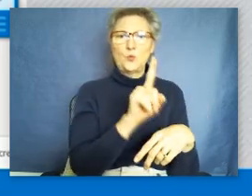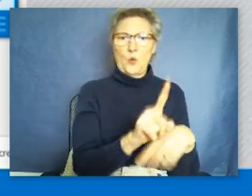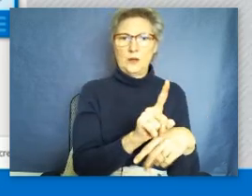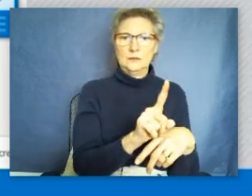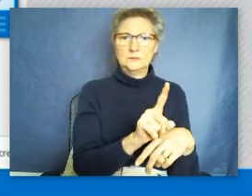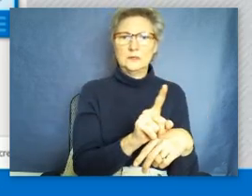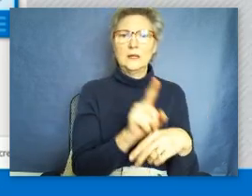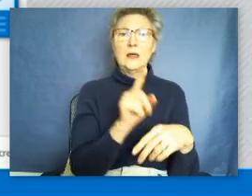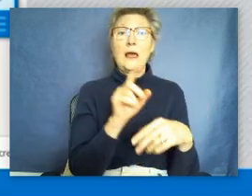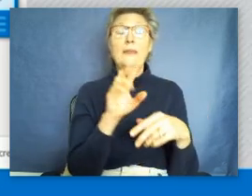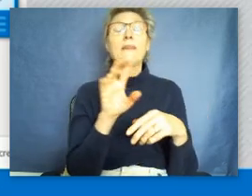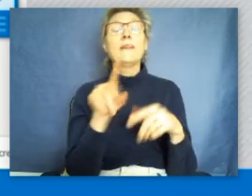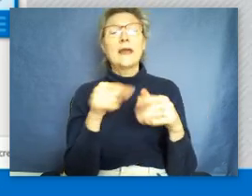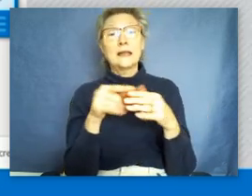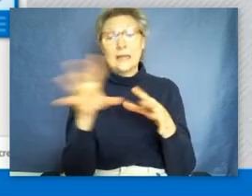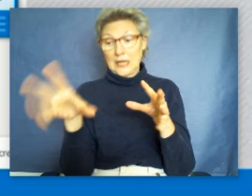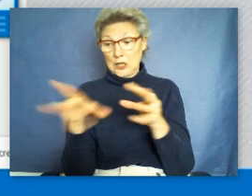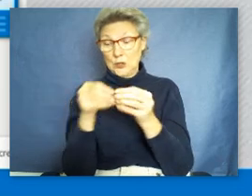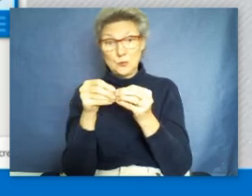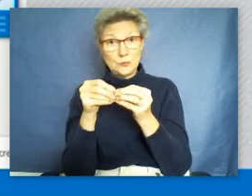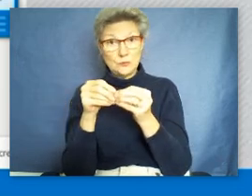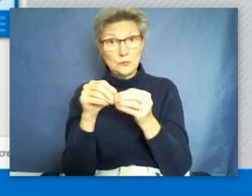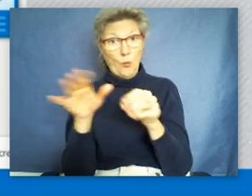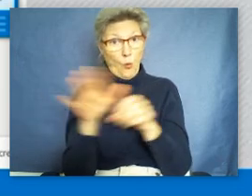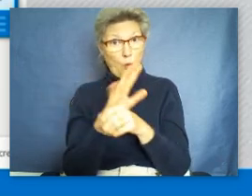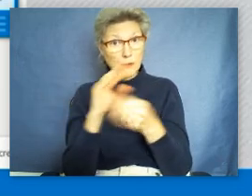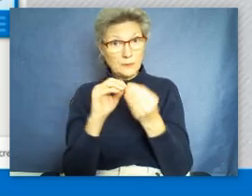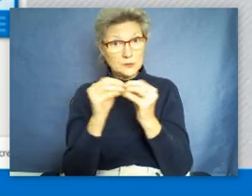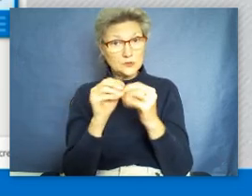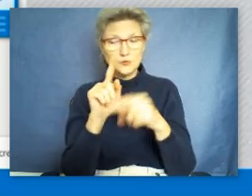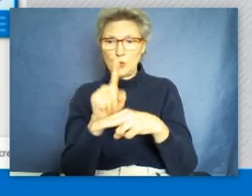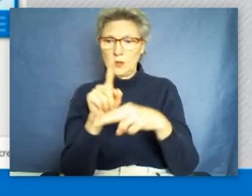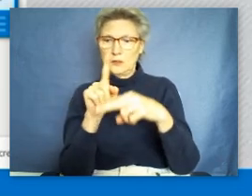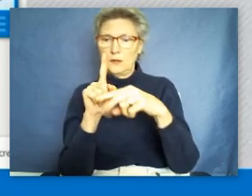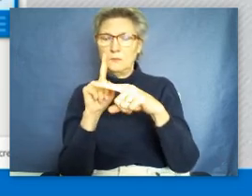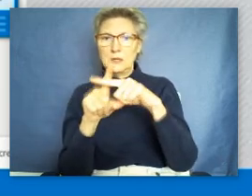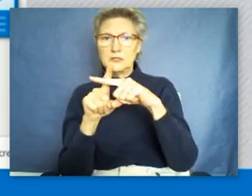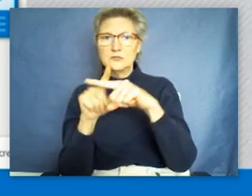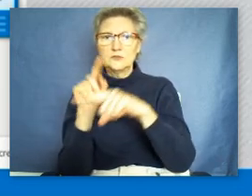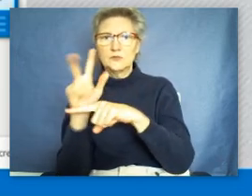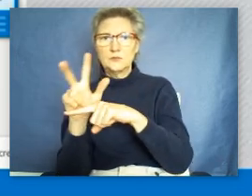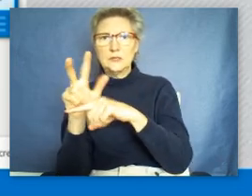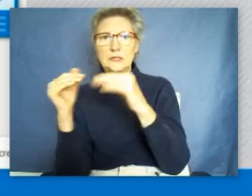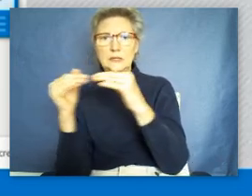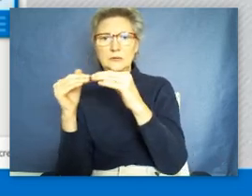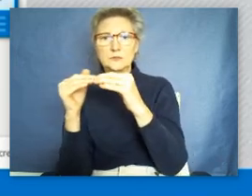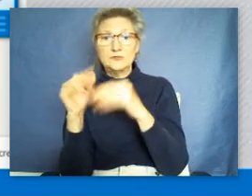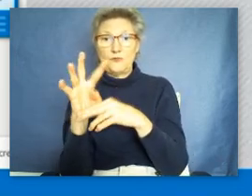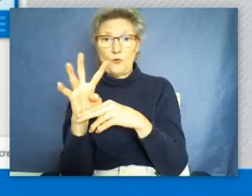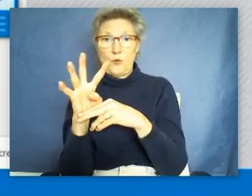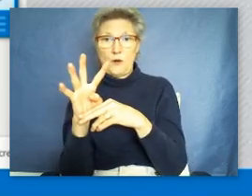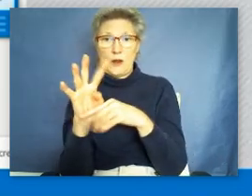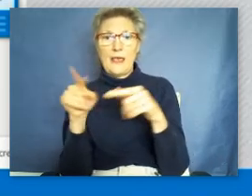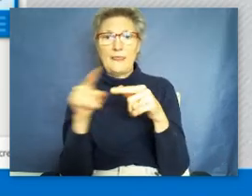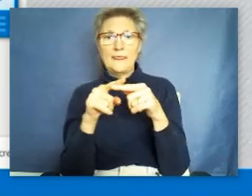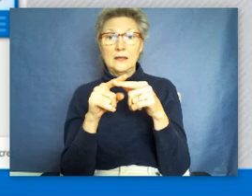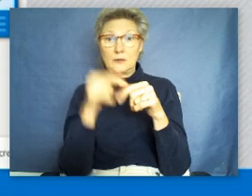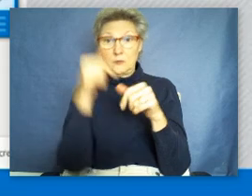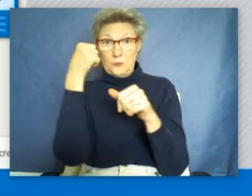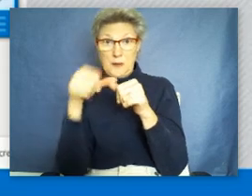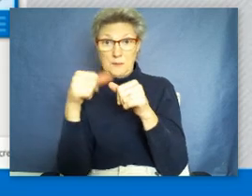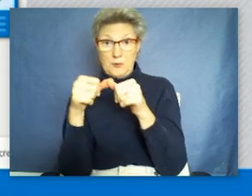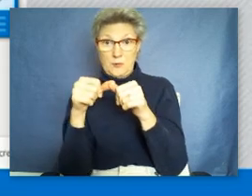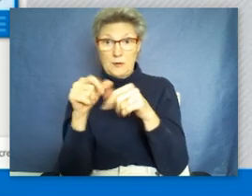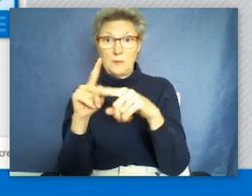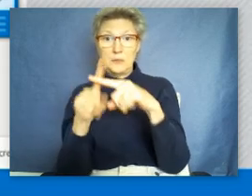numbers. 1 plus 3 is, you got it, 4. And then we can't forget